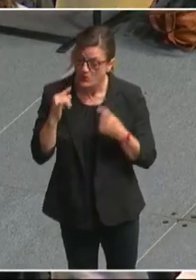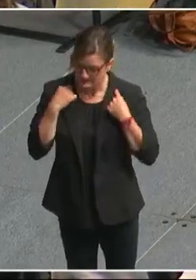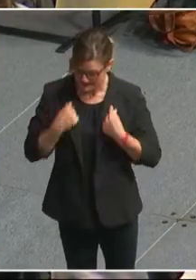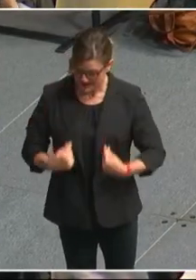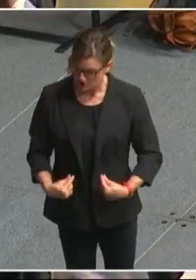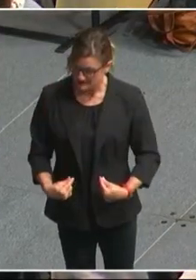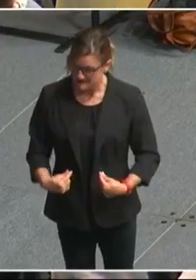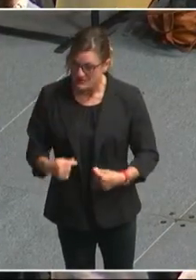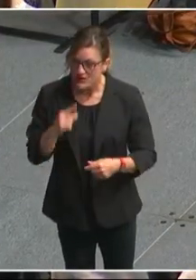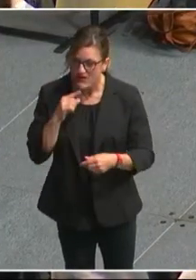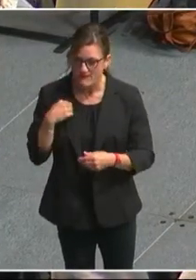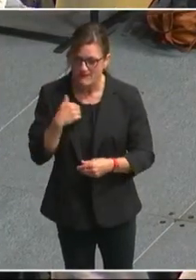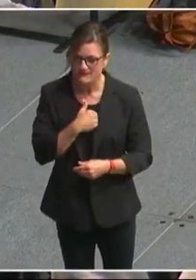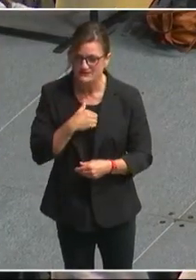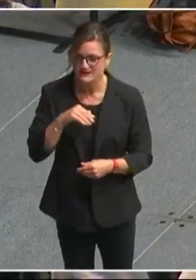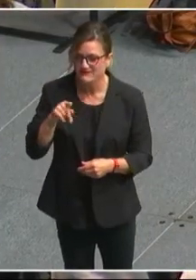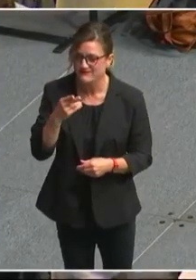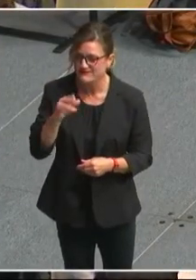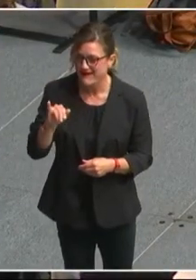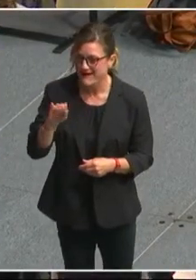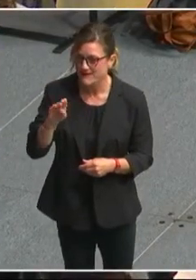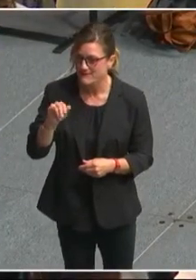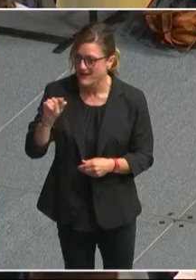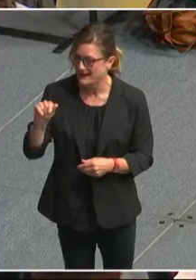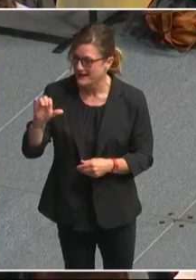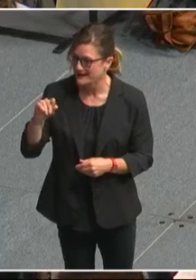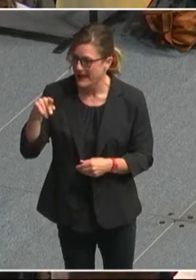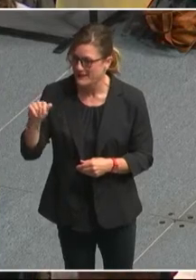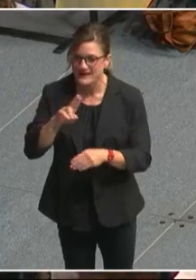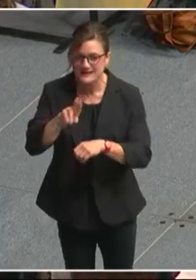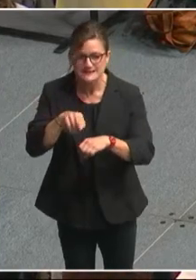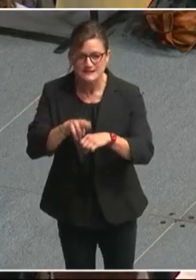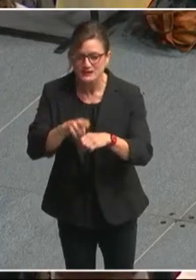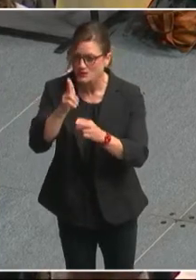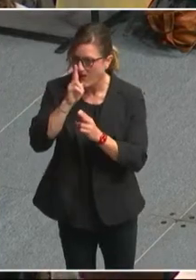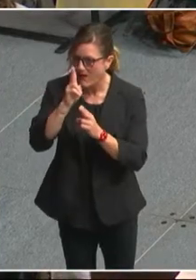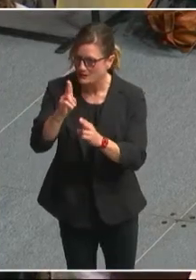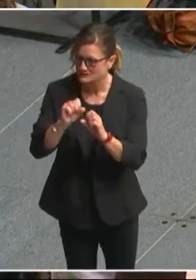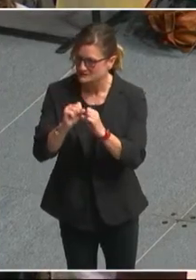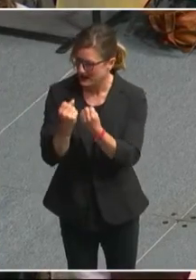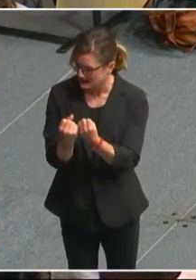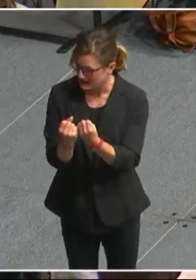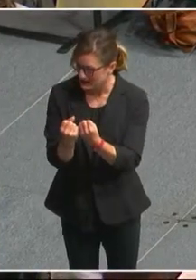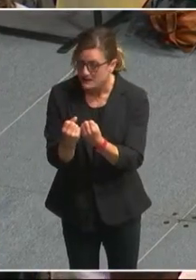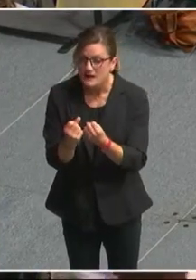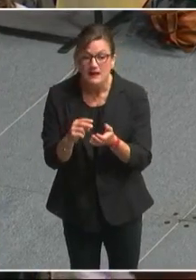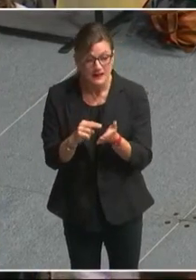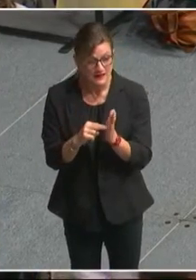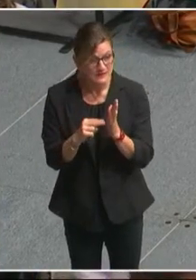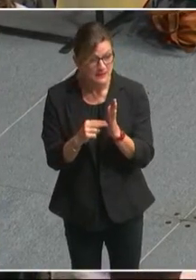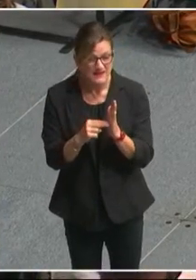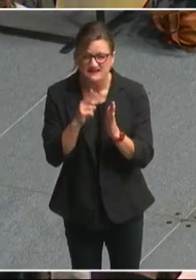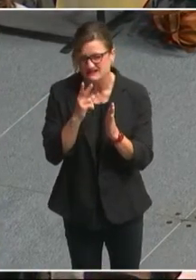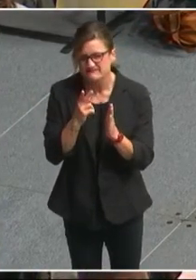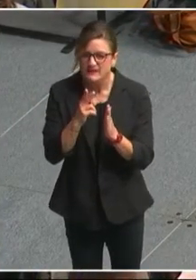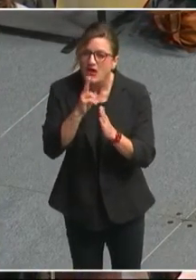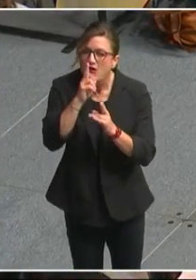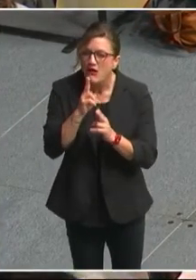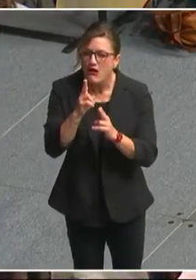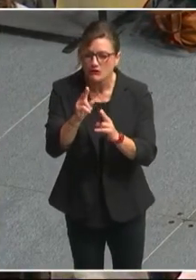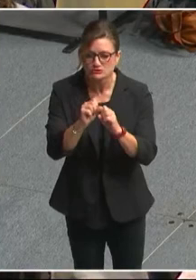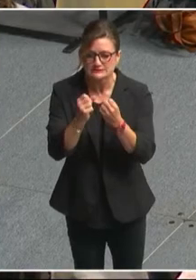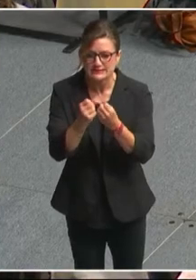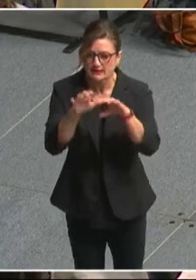Phi Theta Kappa National Honor Society. This society is the overarching honor society for